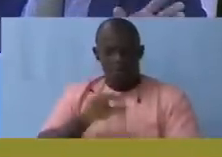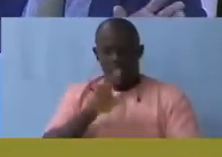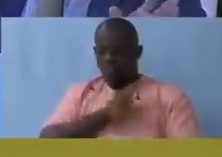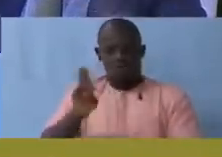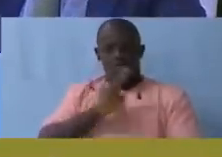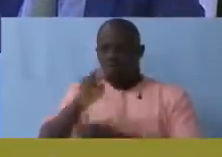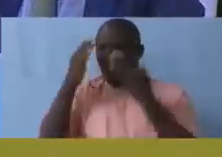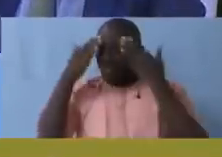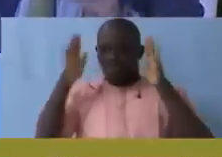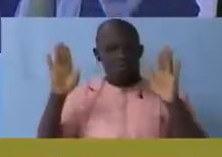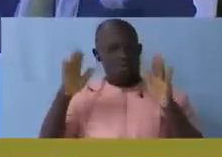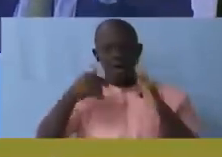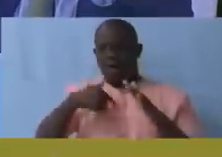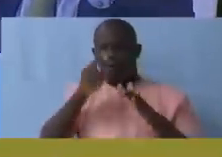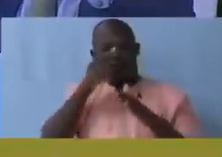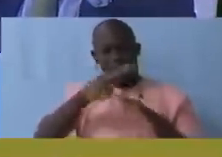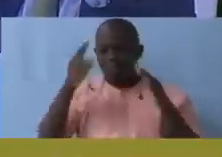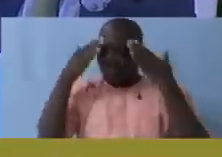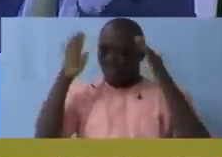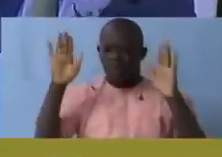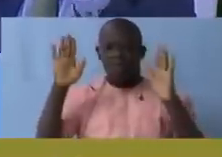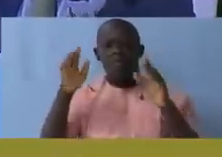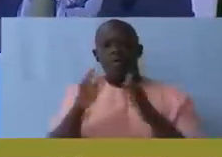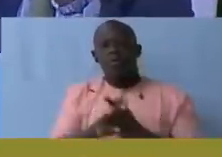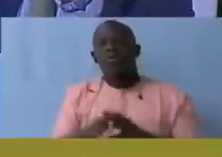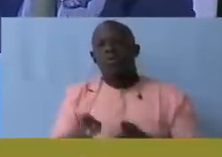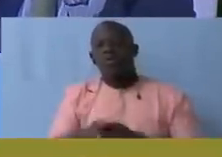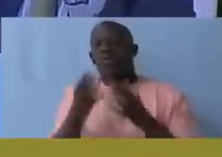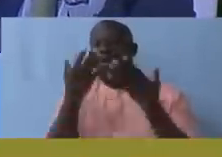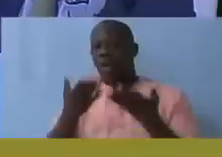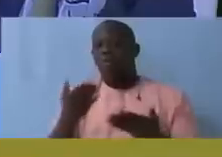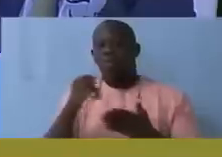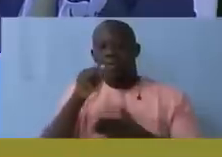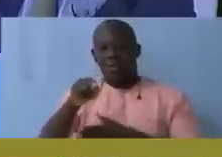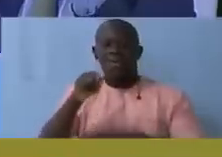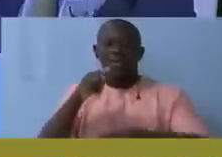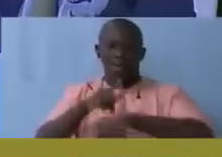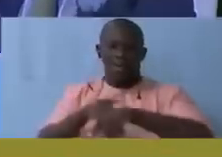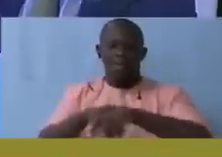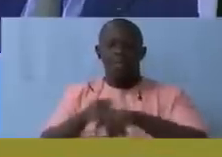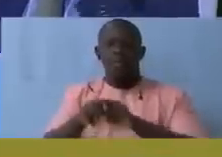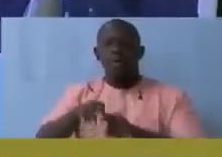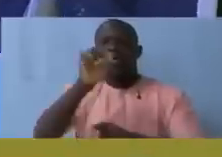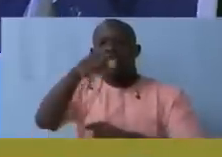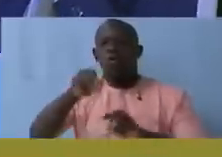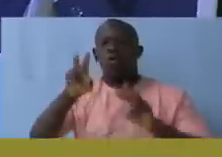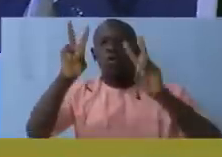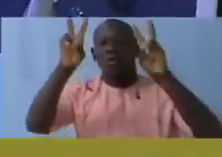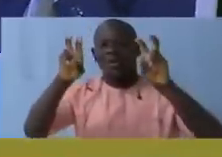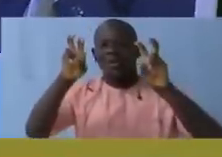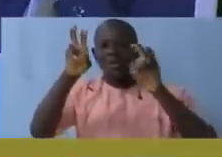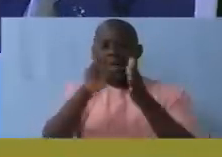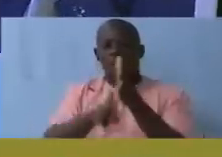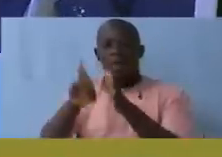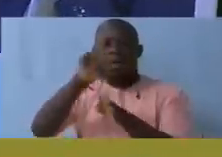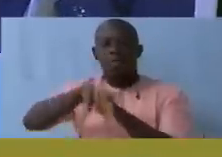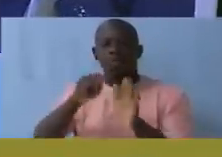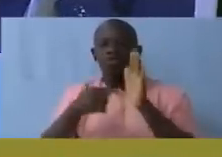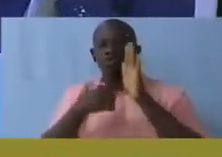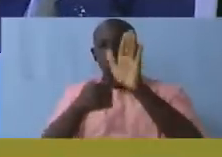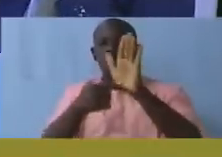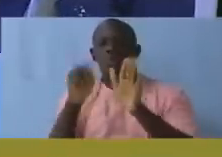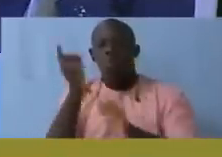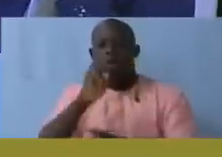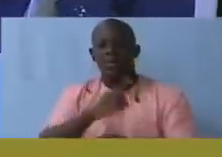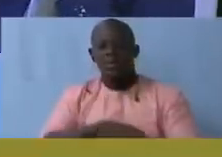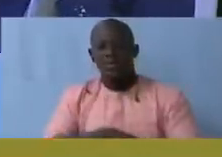I don't know that. You don't know that. I don't know that. So this time around, what did your test results show?